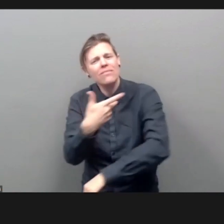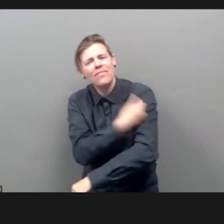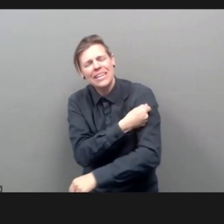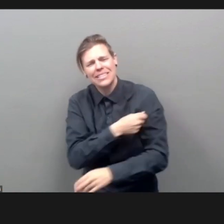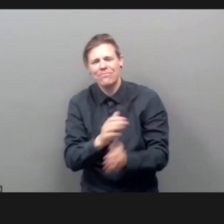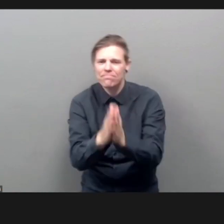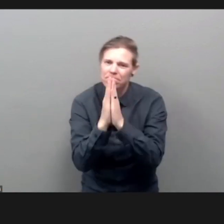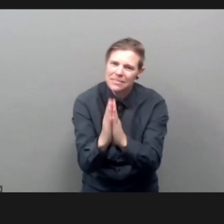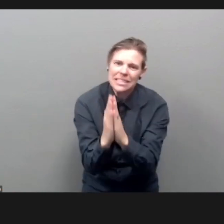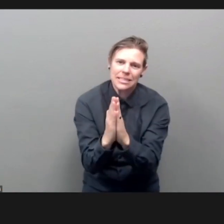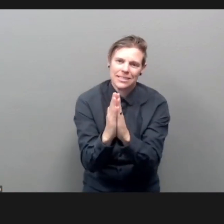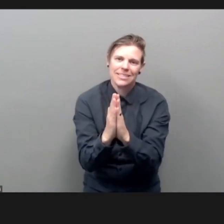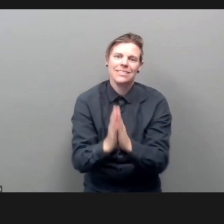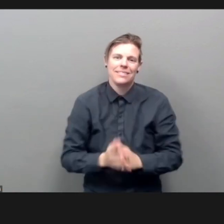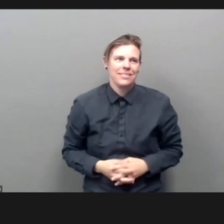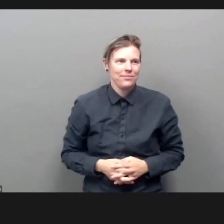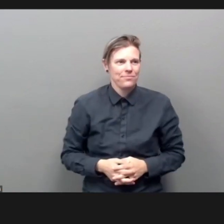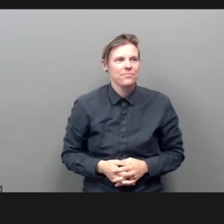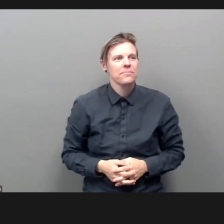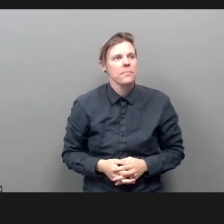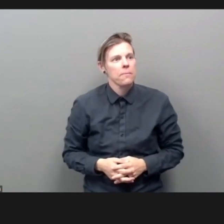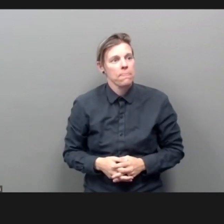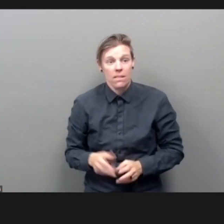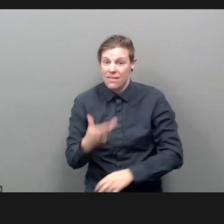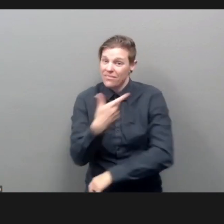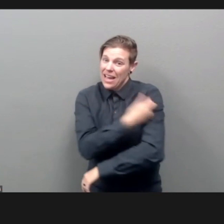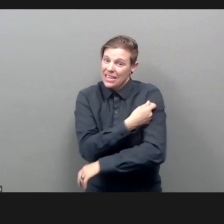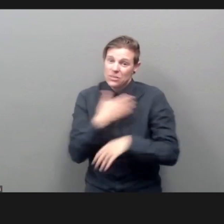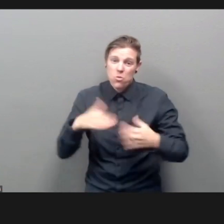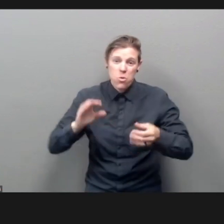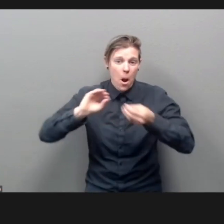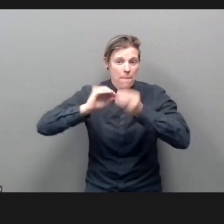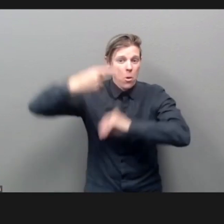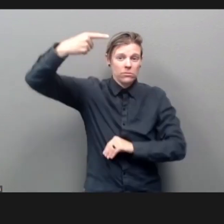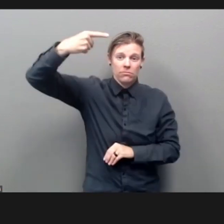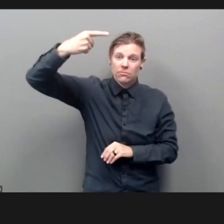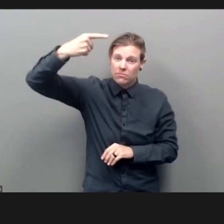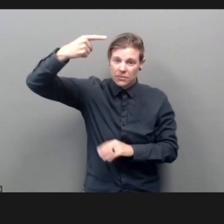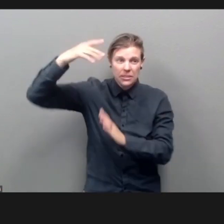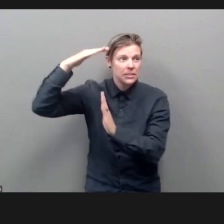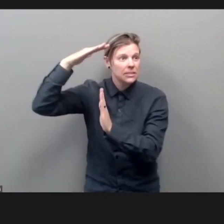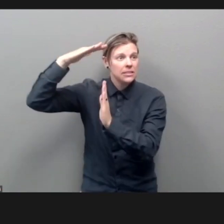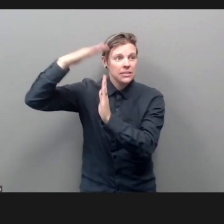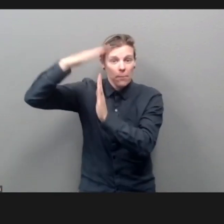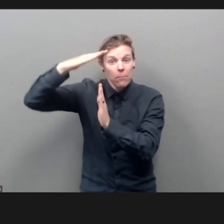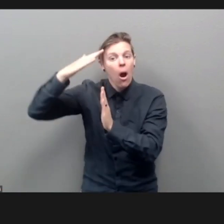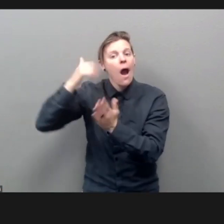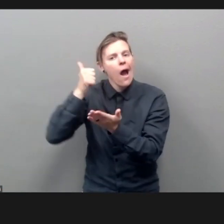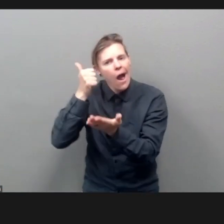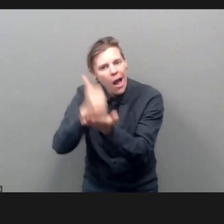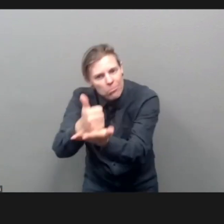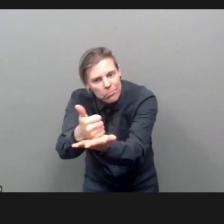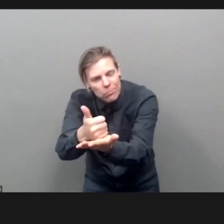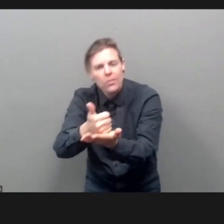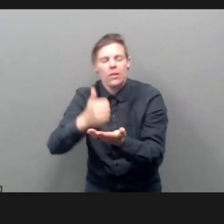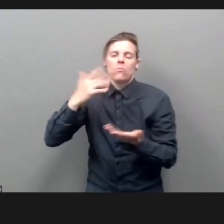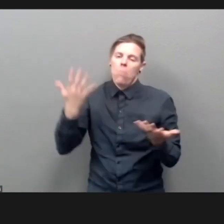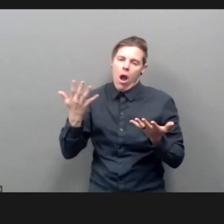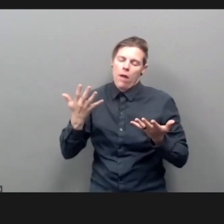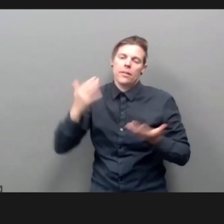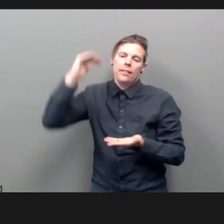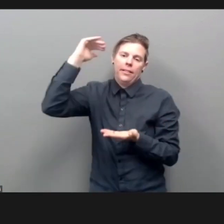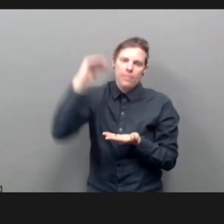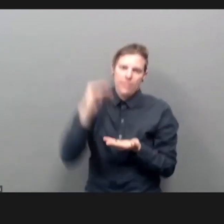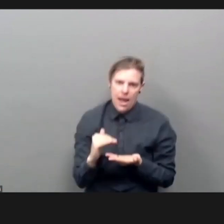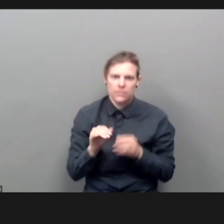that vaccinations are the most effective tool to both blunting the spread of the virus and to protecting ourselves